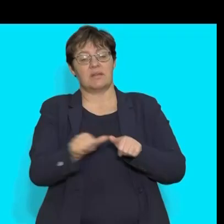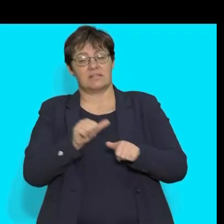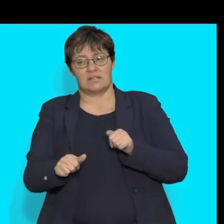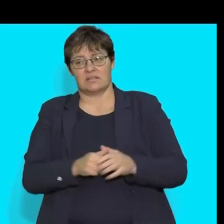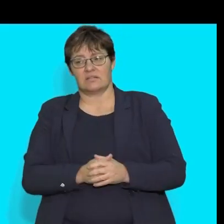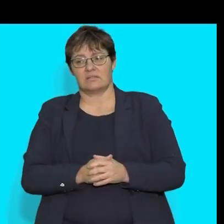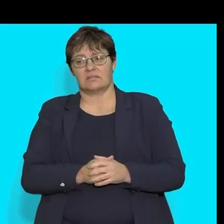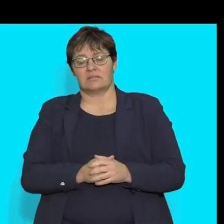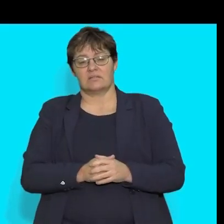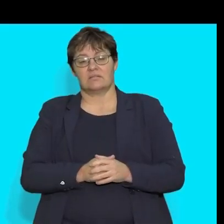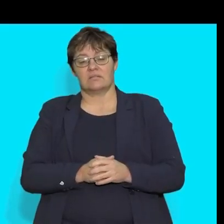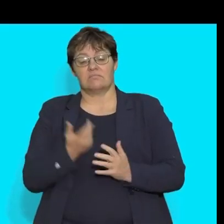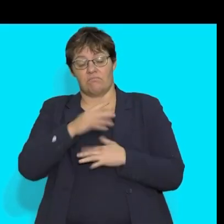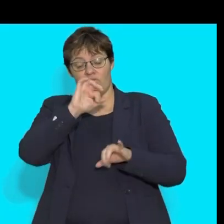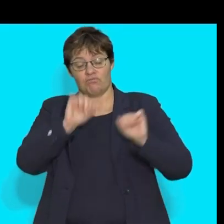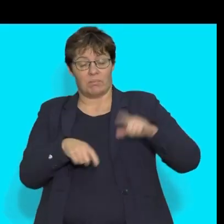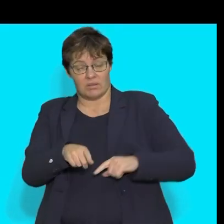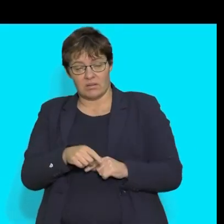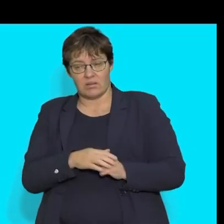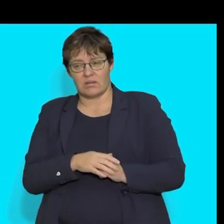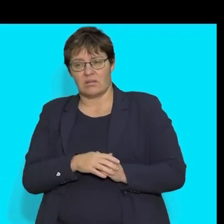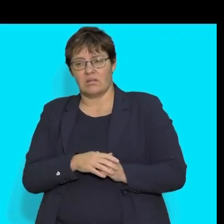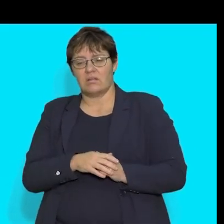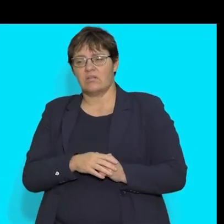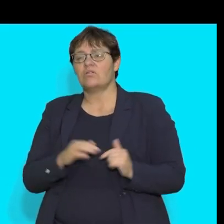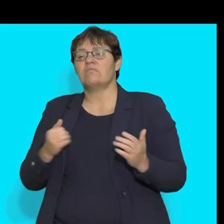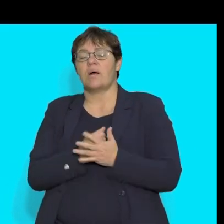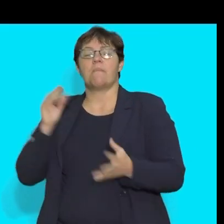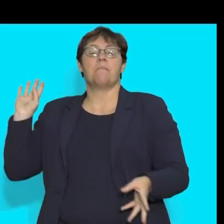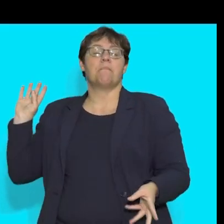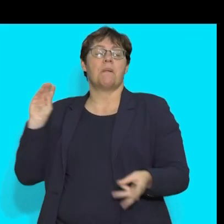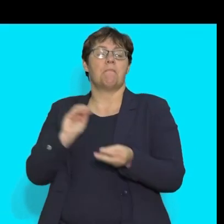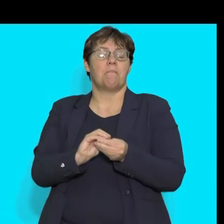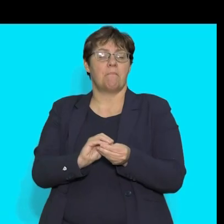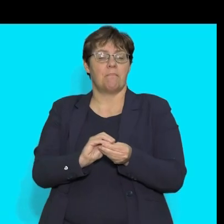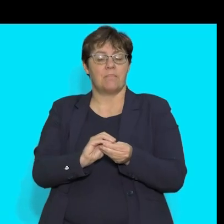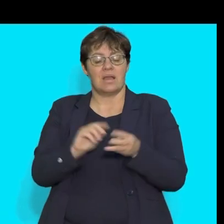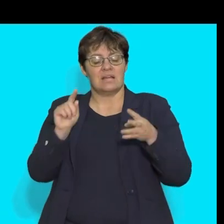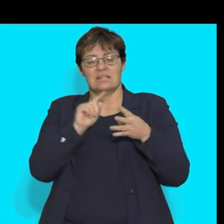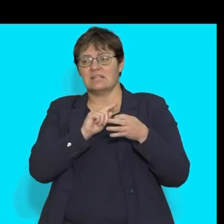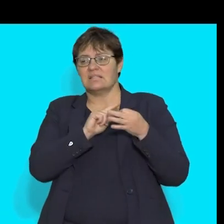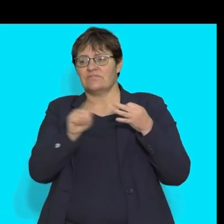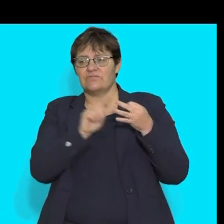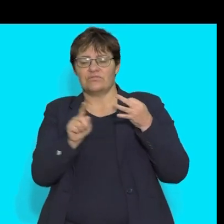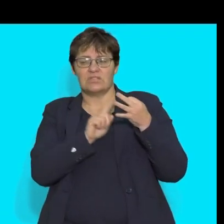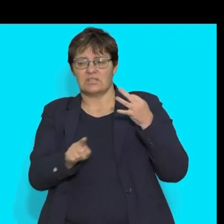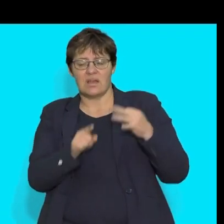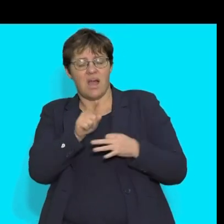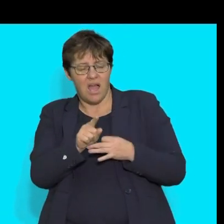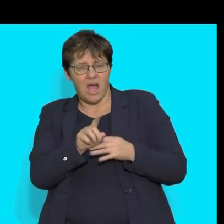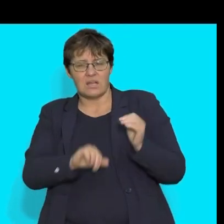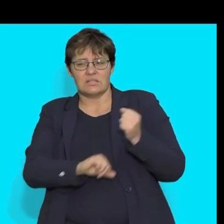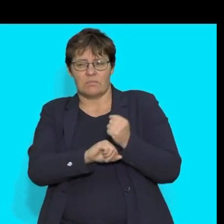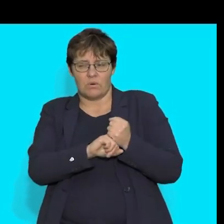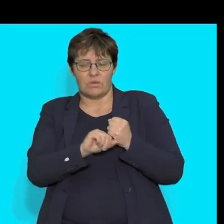Guys, as we wrap this segment up, let's very quickly recap what are the different pieces of evidence that